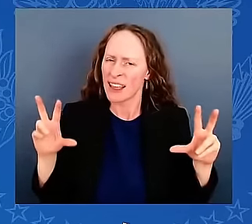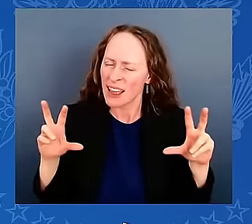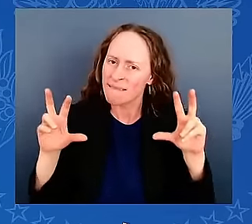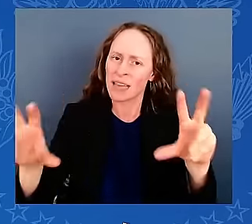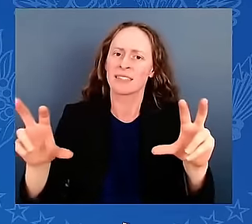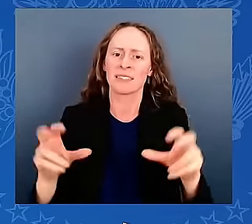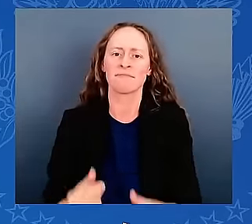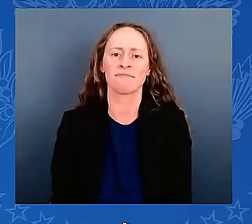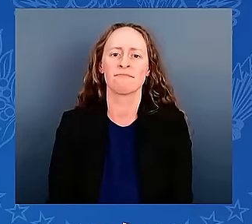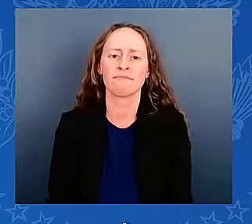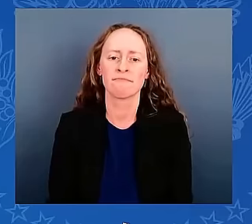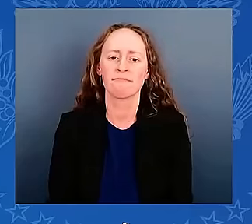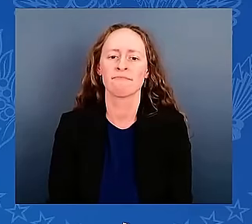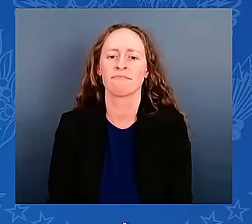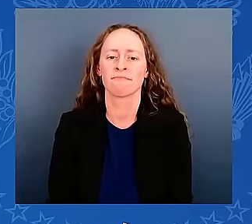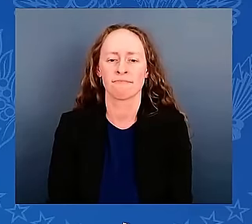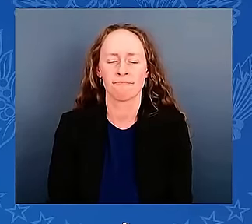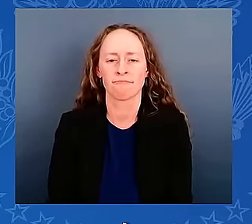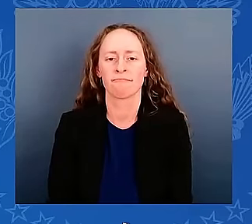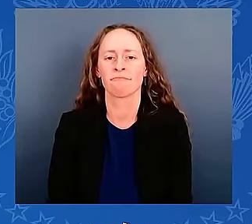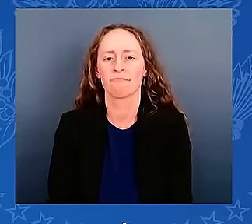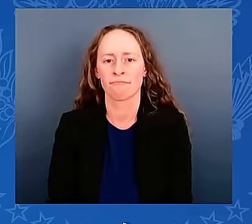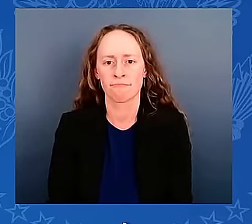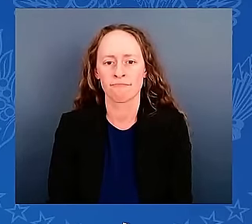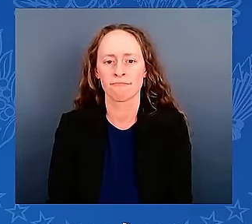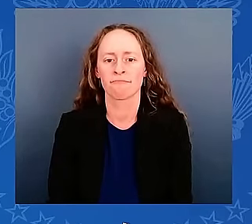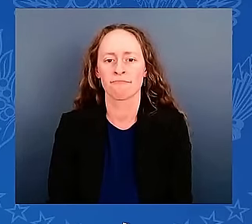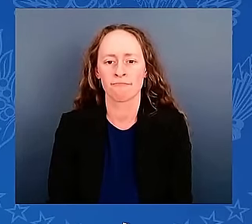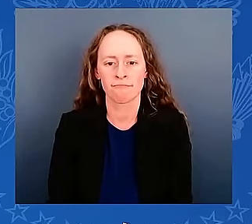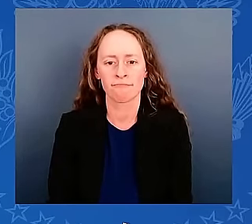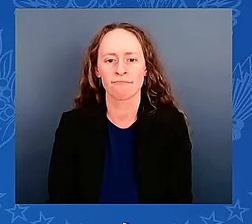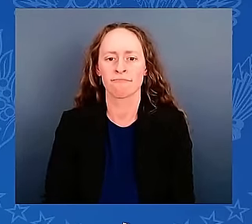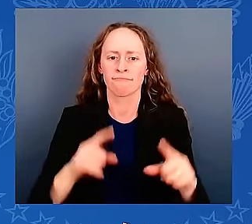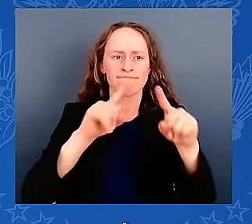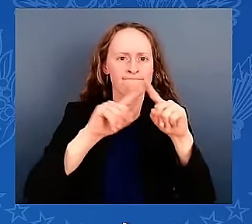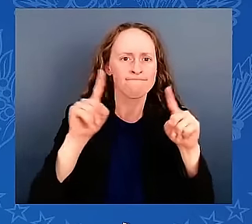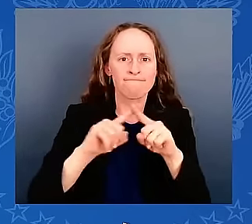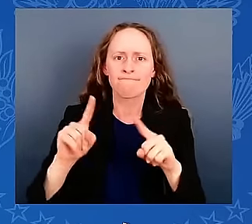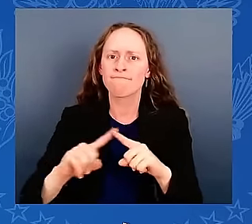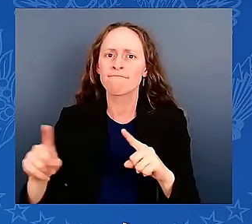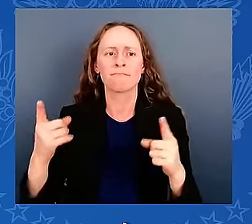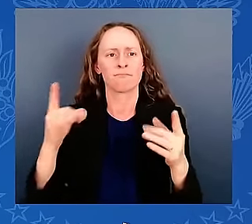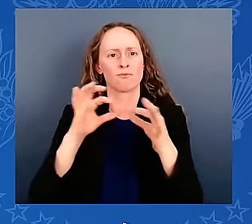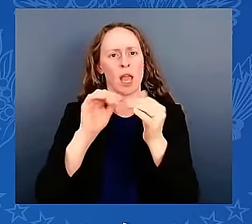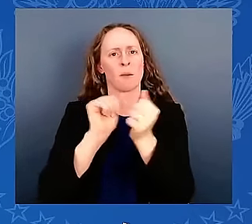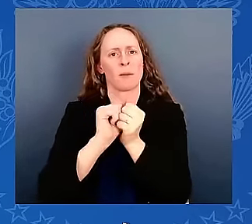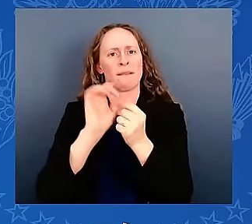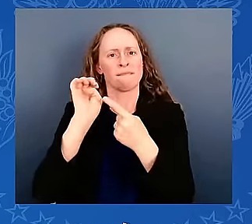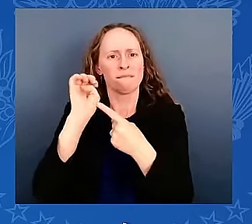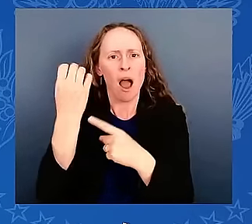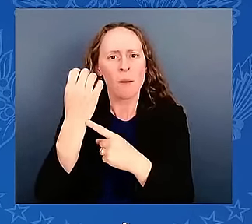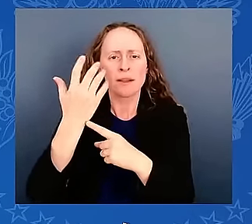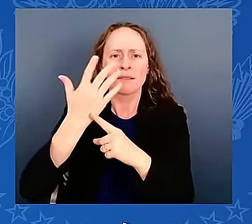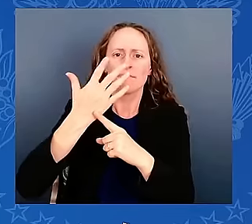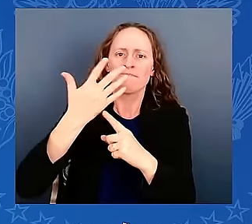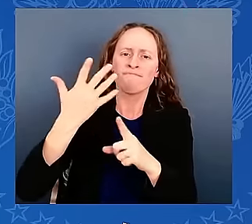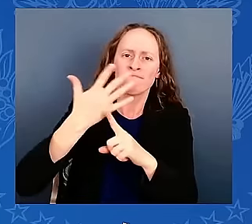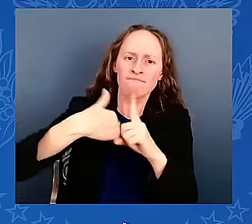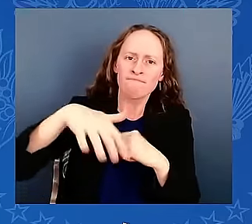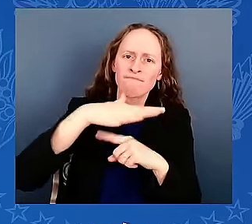Including most significant action on environmental justice ever. Look, folks, think about this. My state of